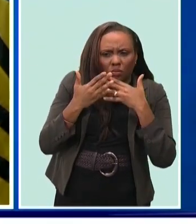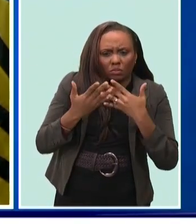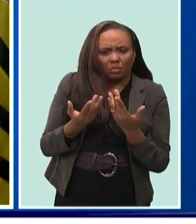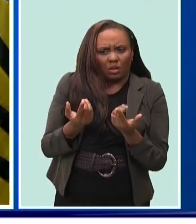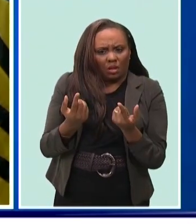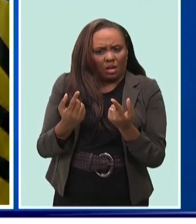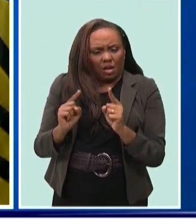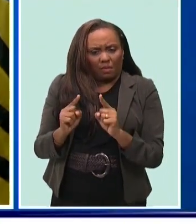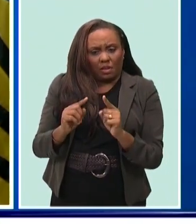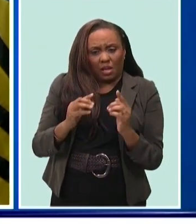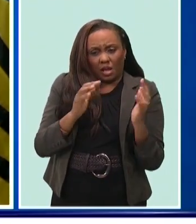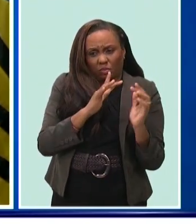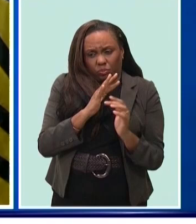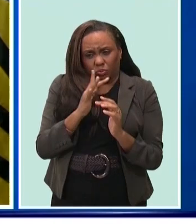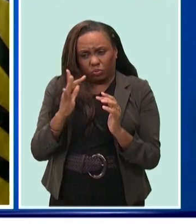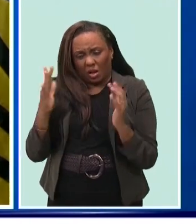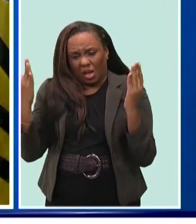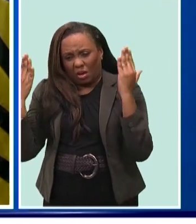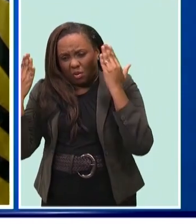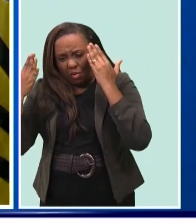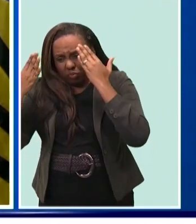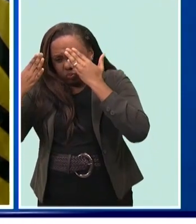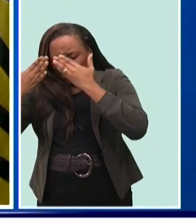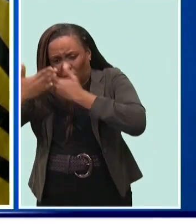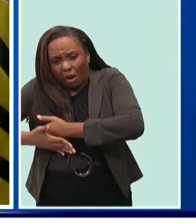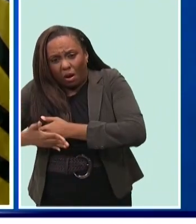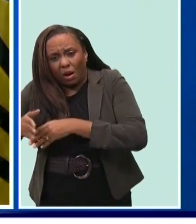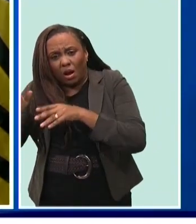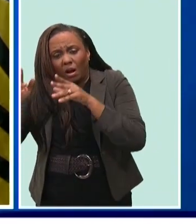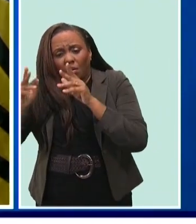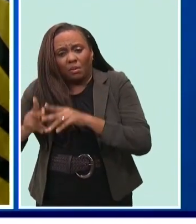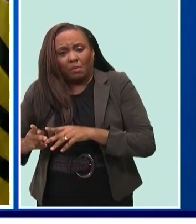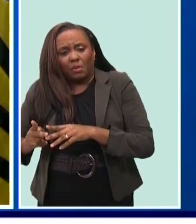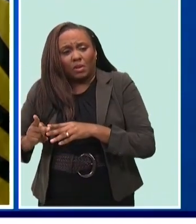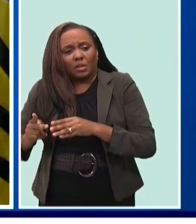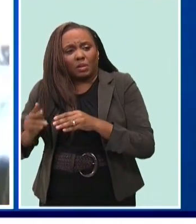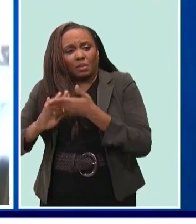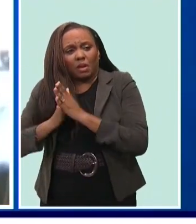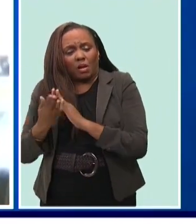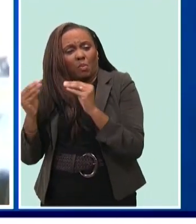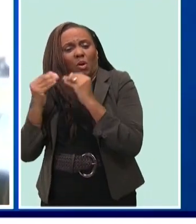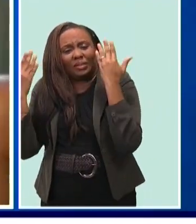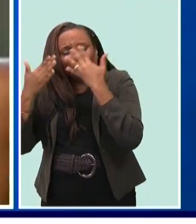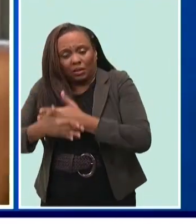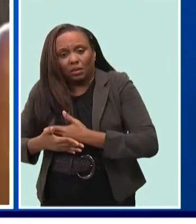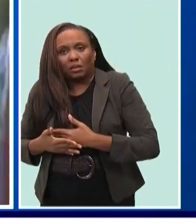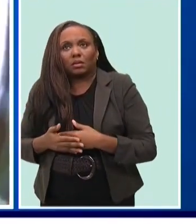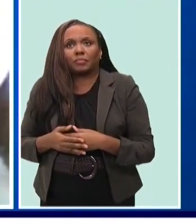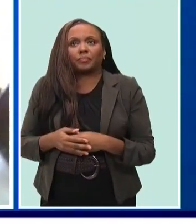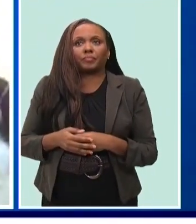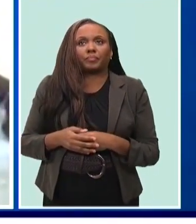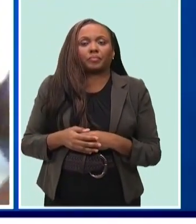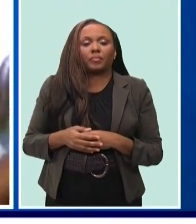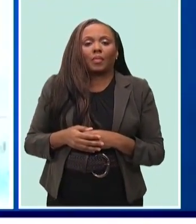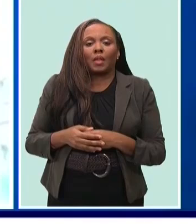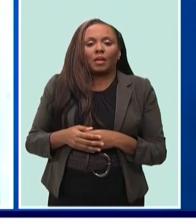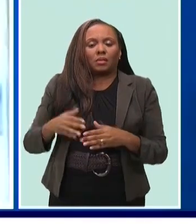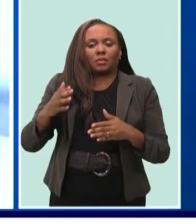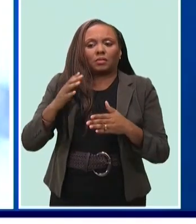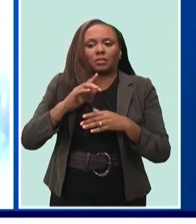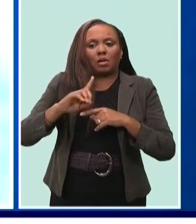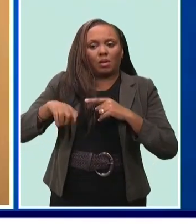there to the darkest person who can tan very well and tends to burn very infrequently. Now, as the melanin is reduced, the skin is